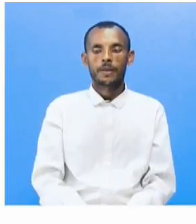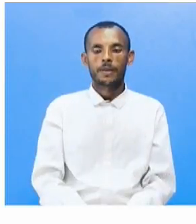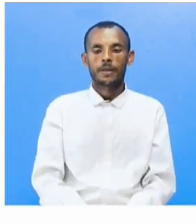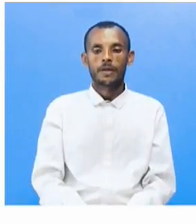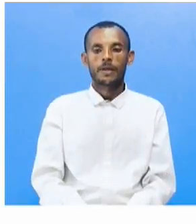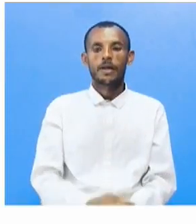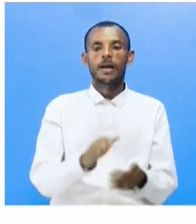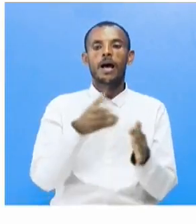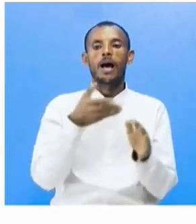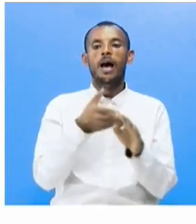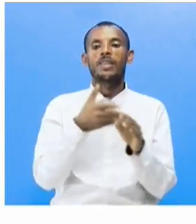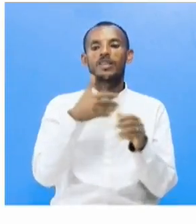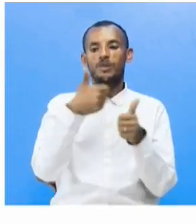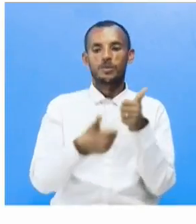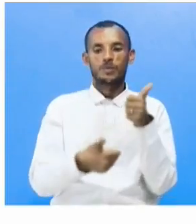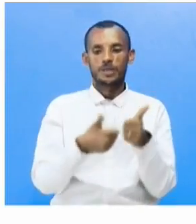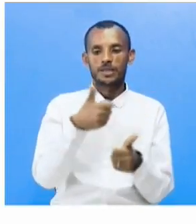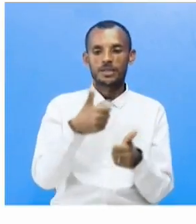at which